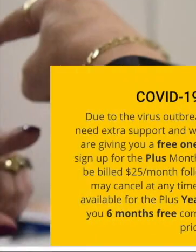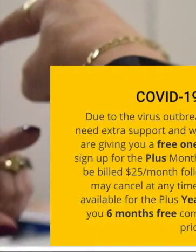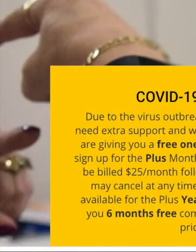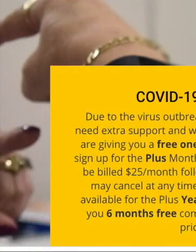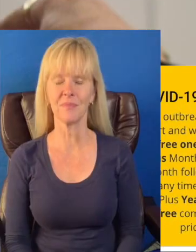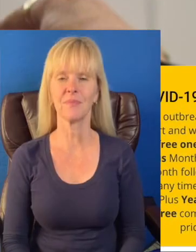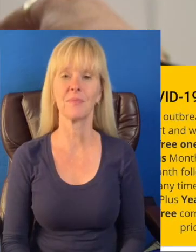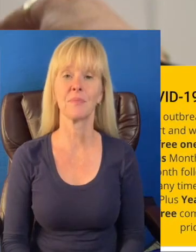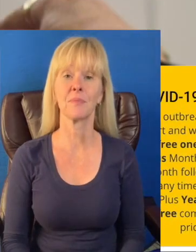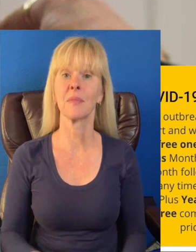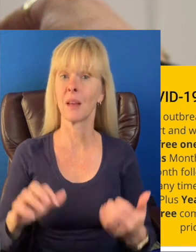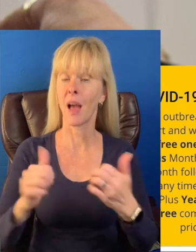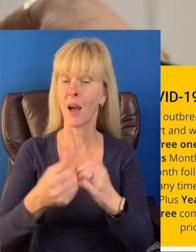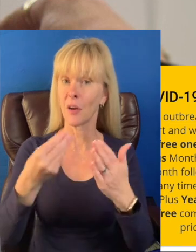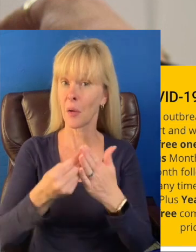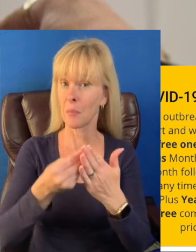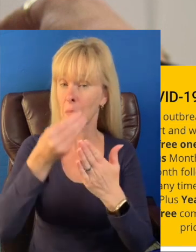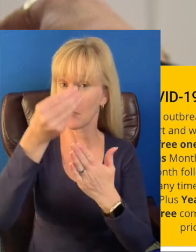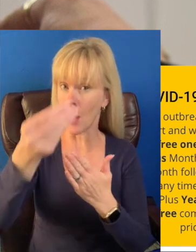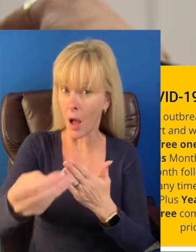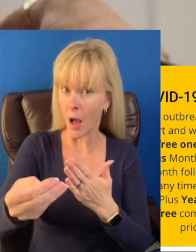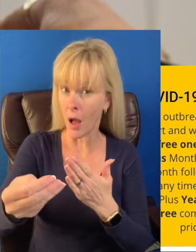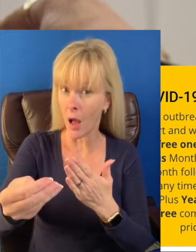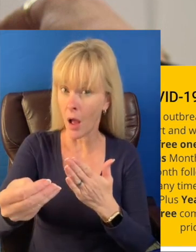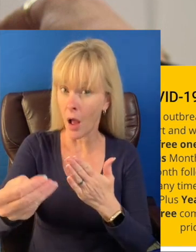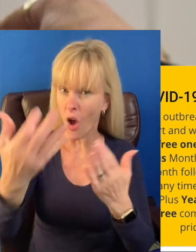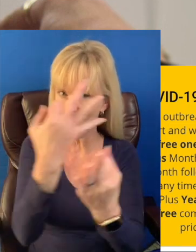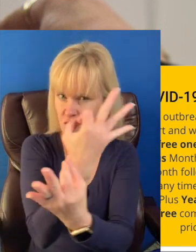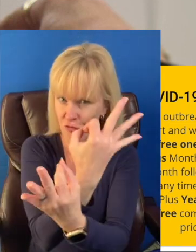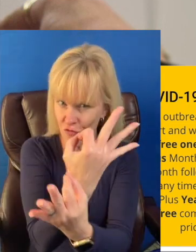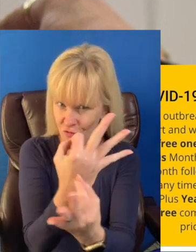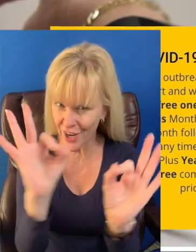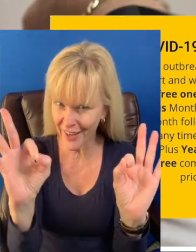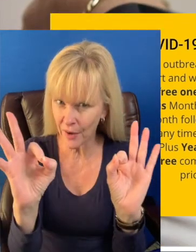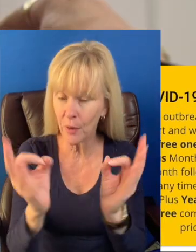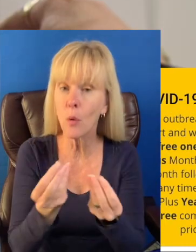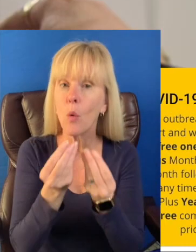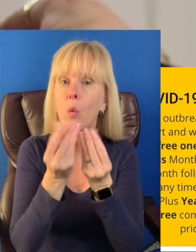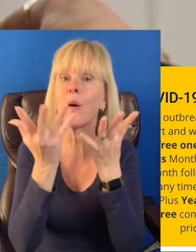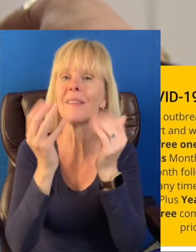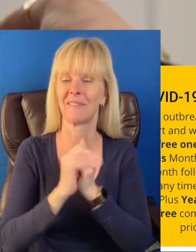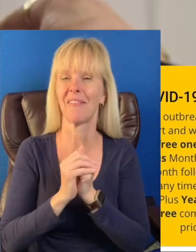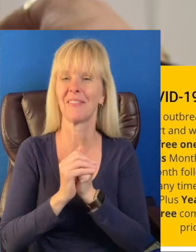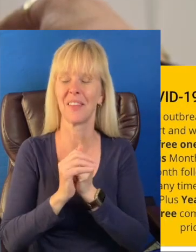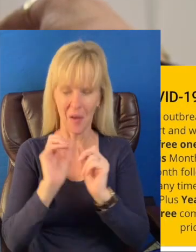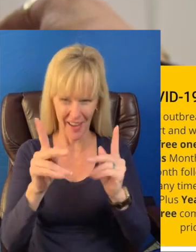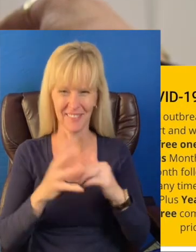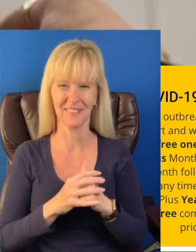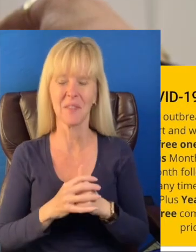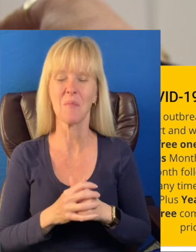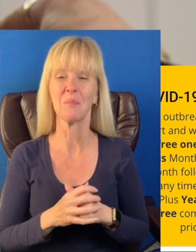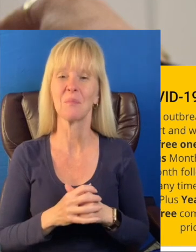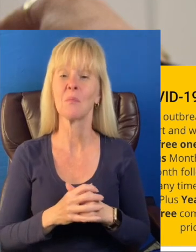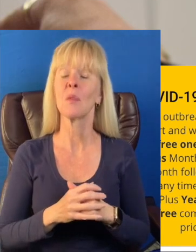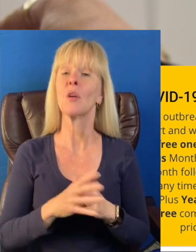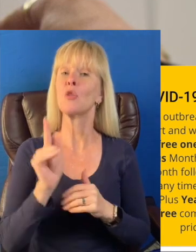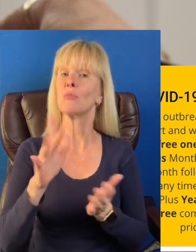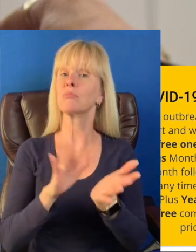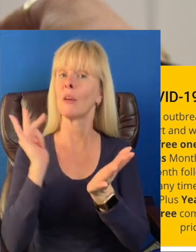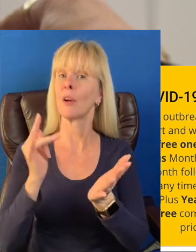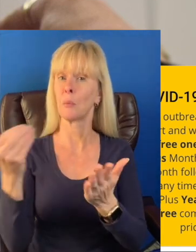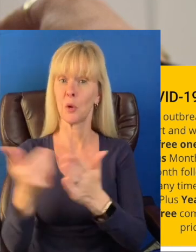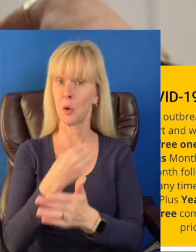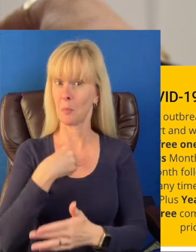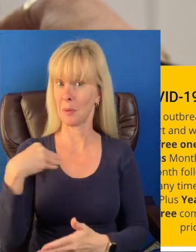How to buy something for free. Okay, here we go. For those of you who have taken advantage of our new